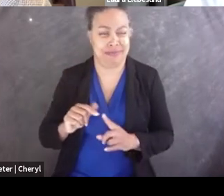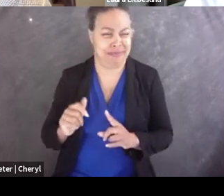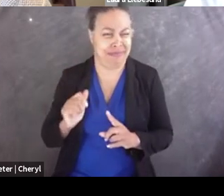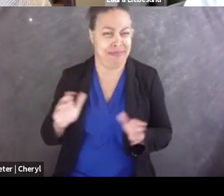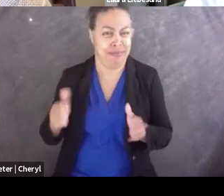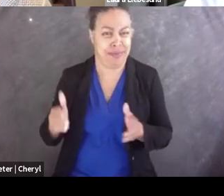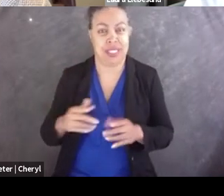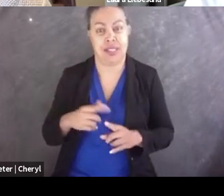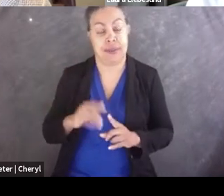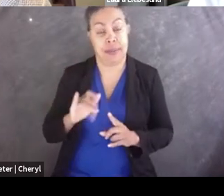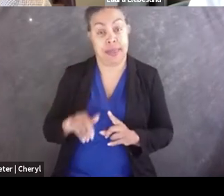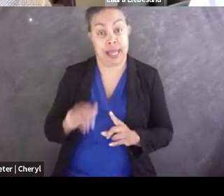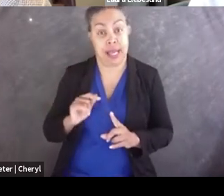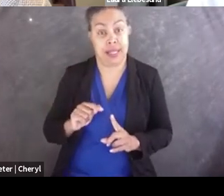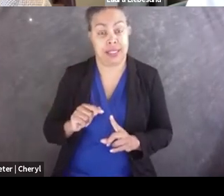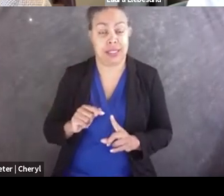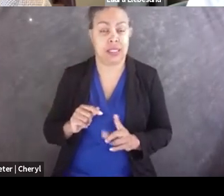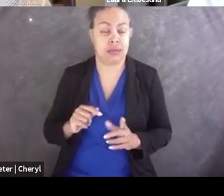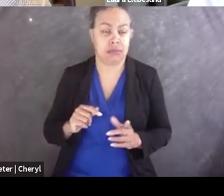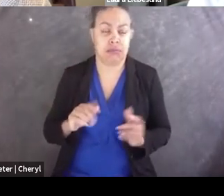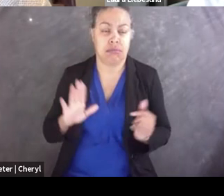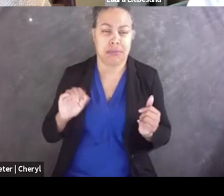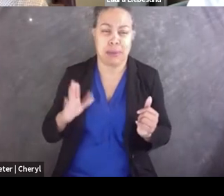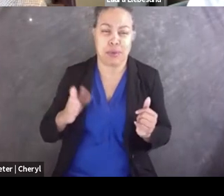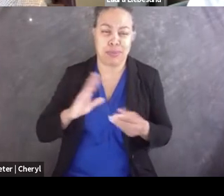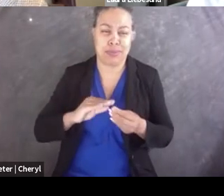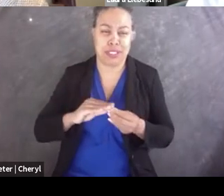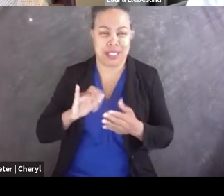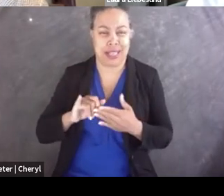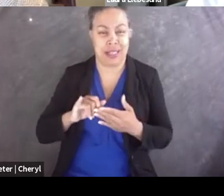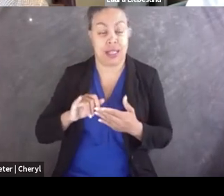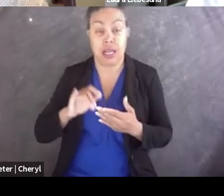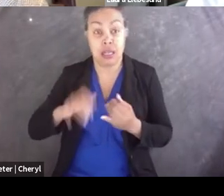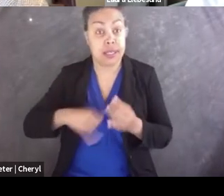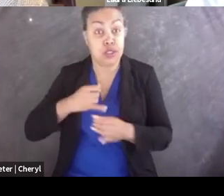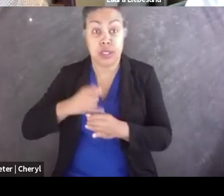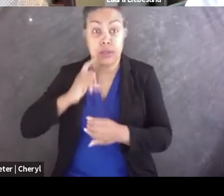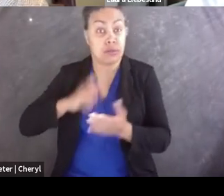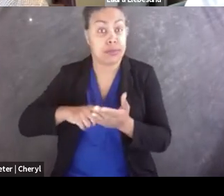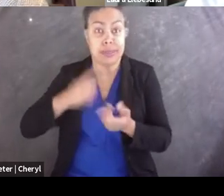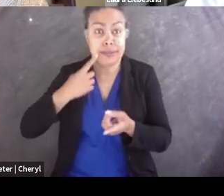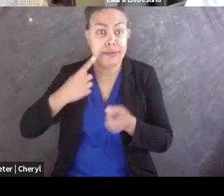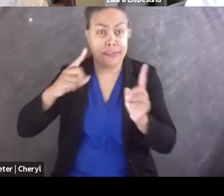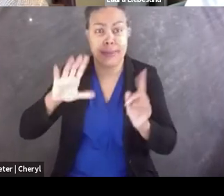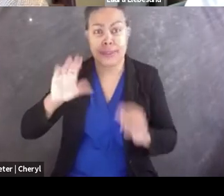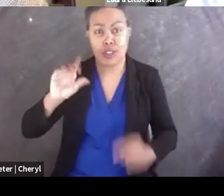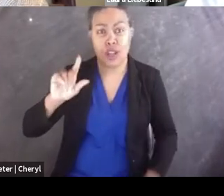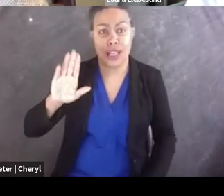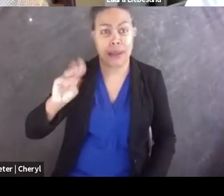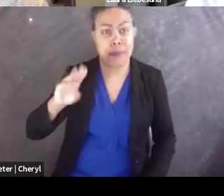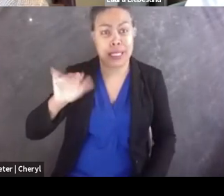spawned, as Bob mentioned, an internationally recognized Columbia Room, which is located in